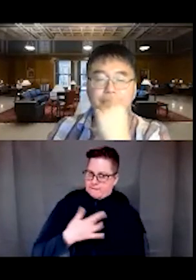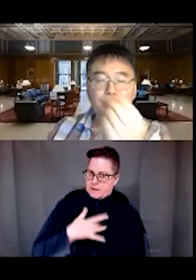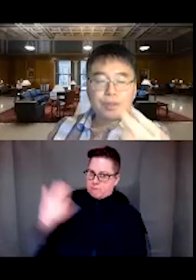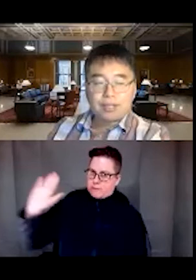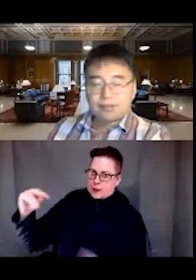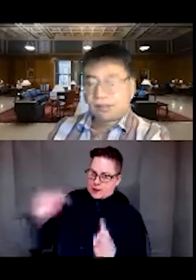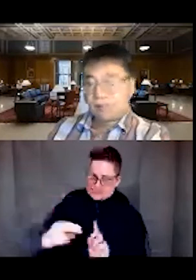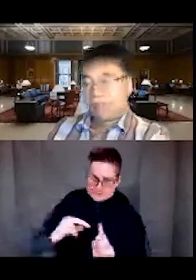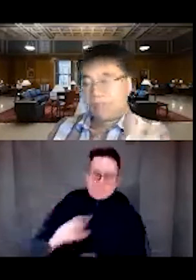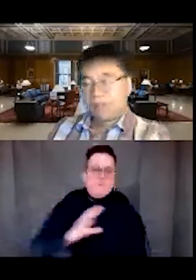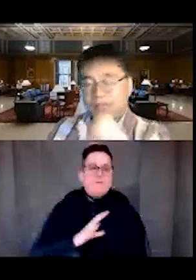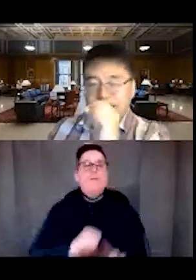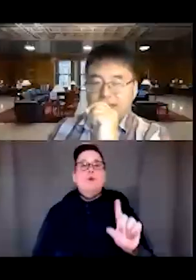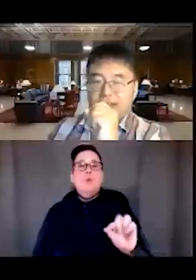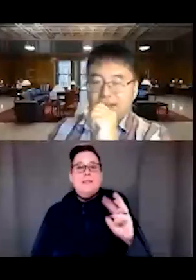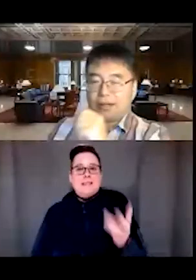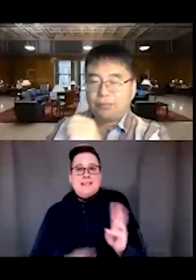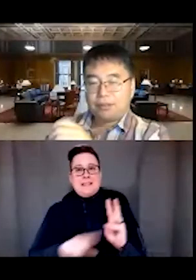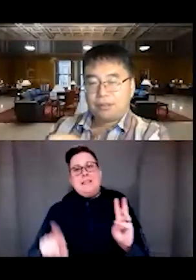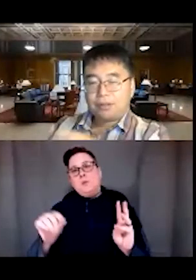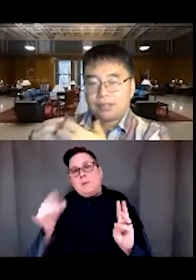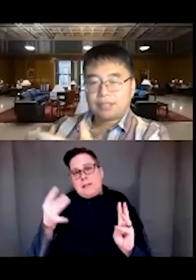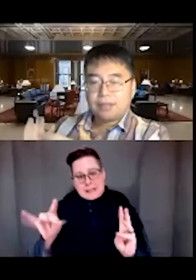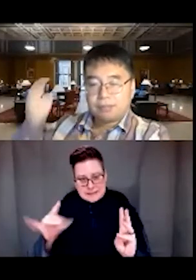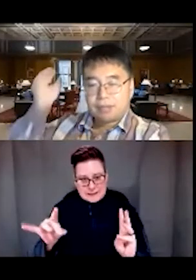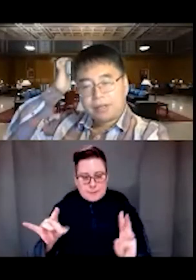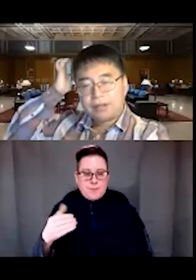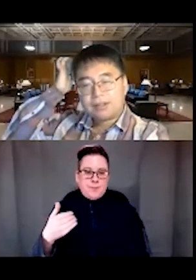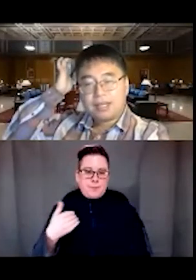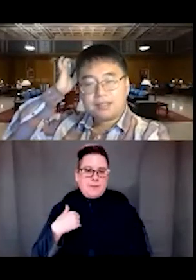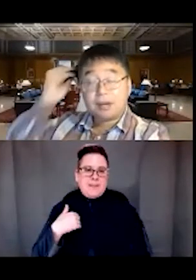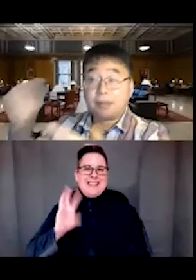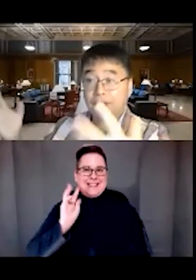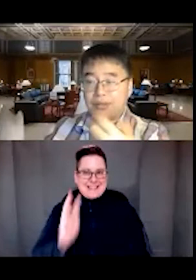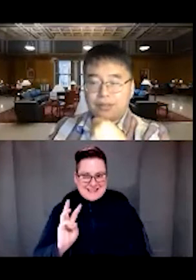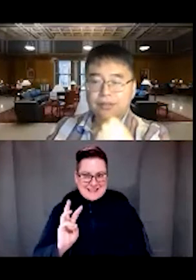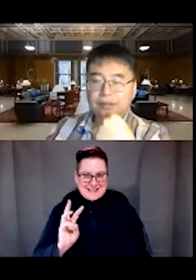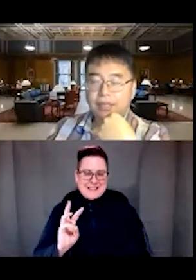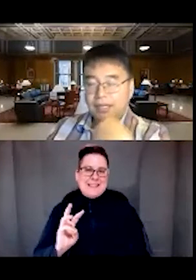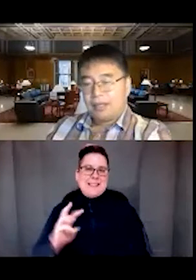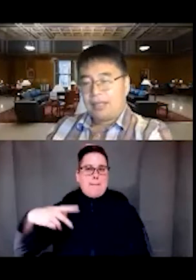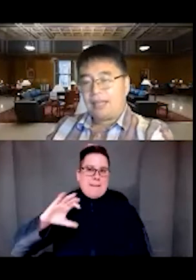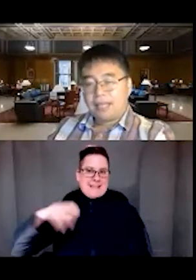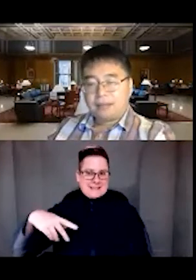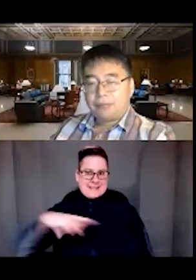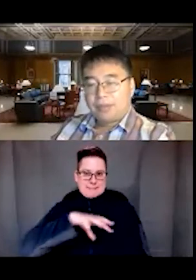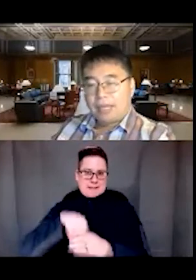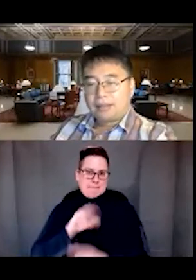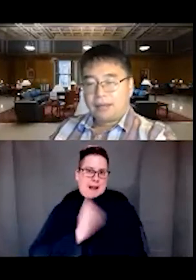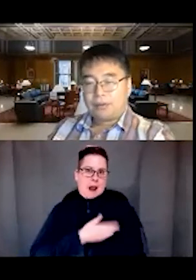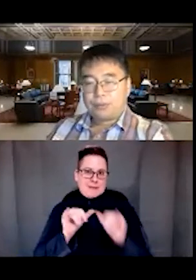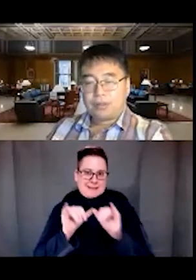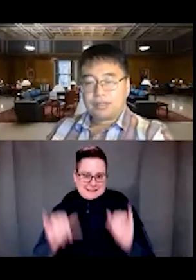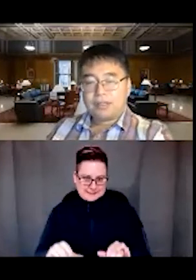So between 2016 and 2018, there were six primary care sites that are part of our system